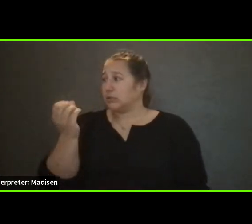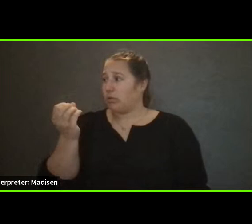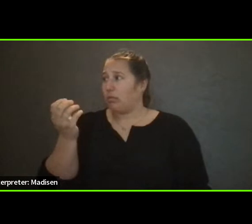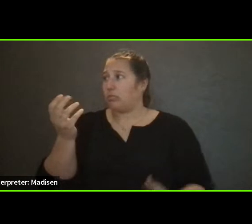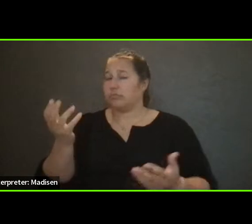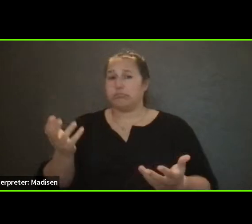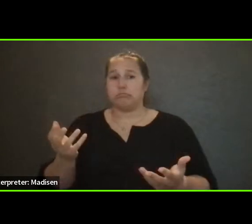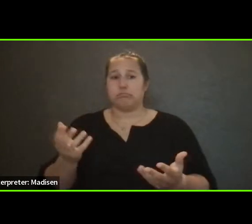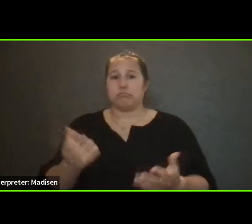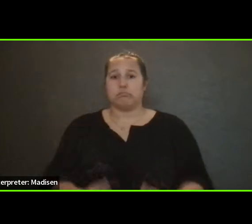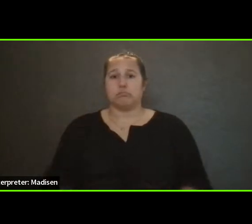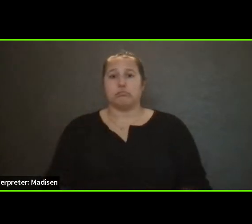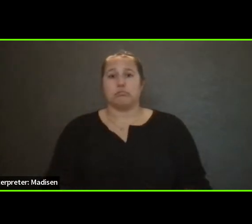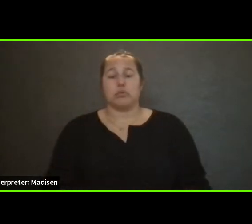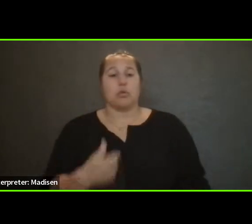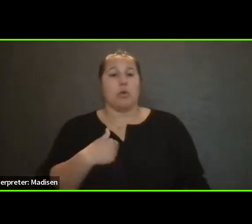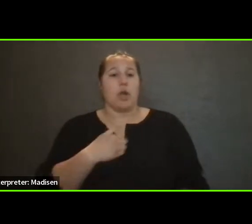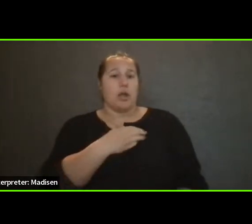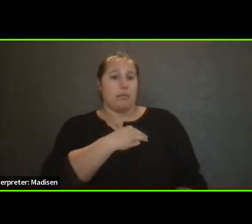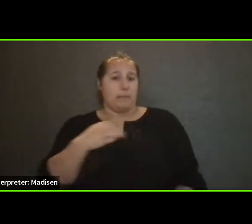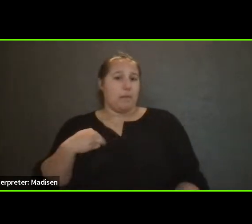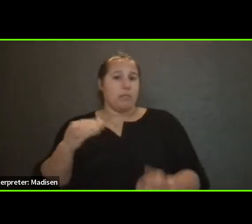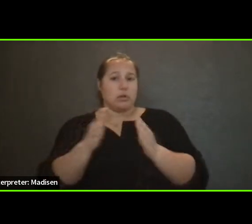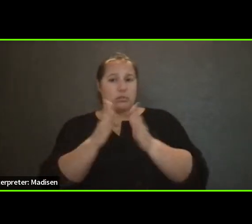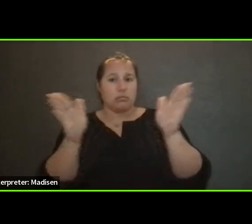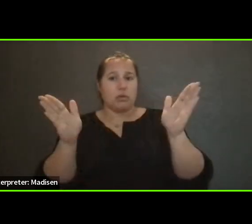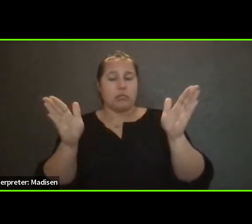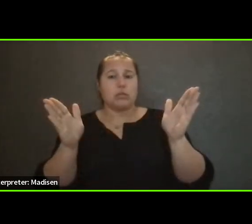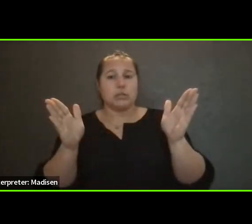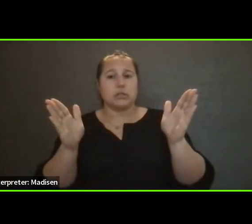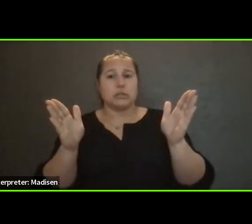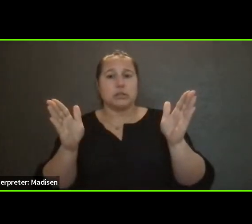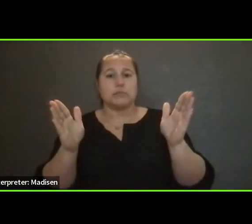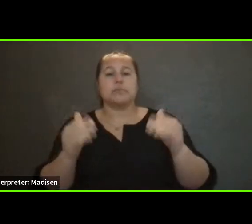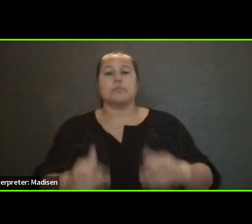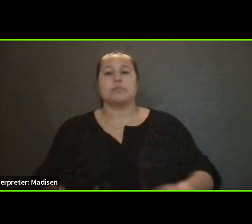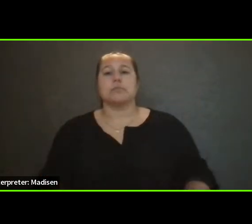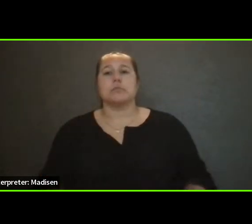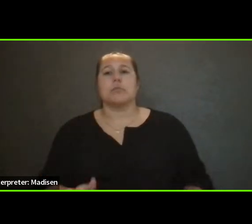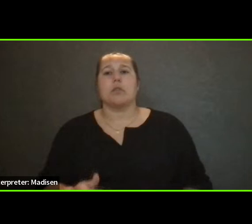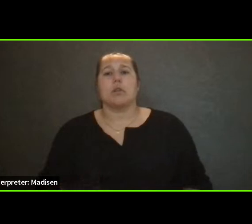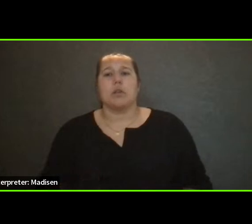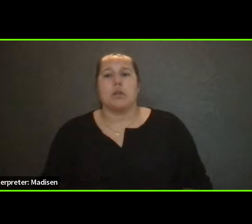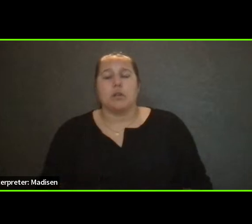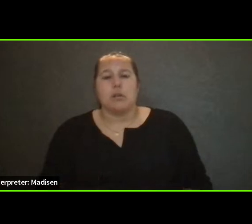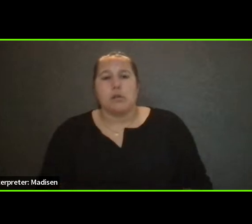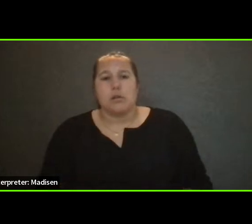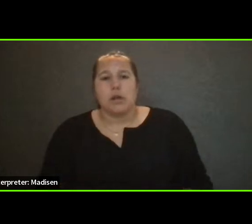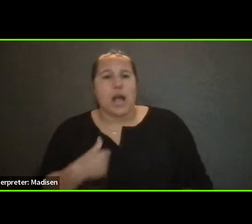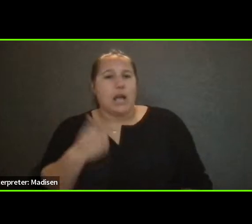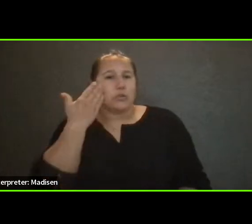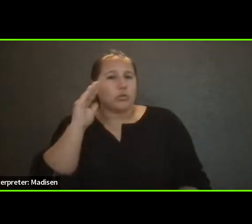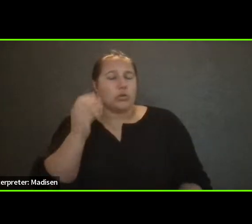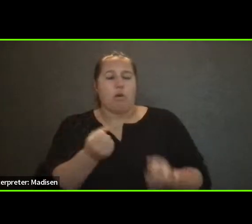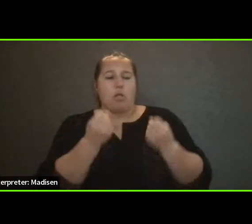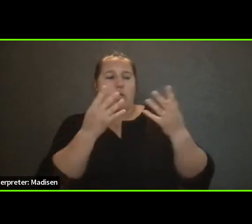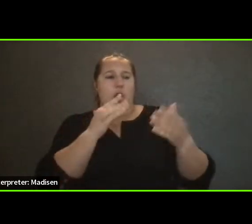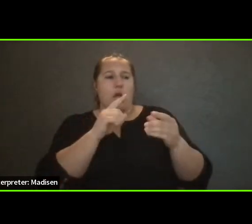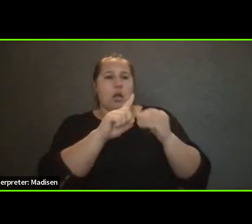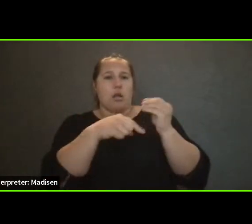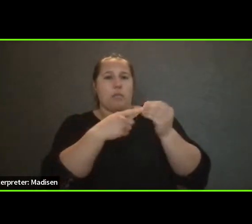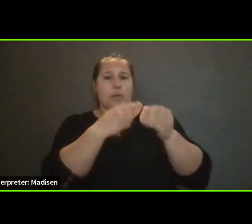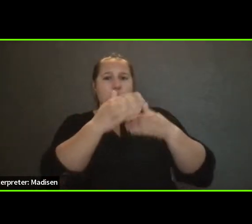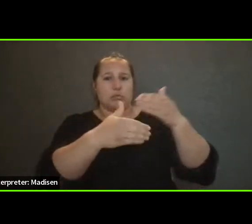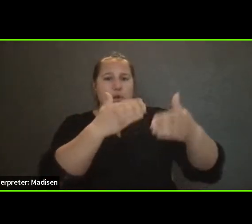So I'm a member of the public. I don't know as much as you guys do about the process. So that would require a